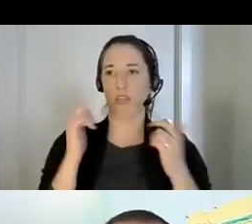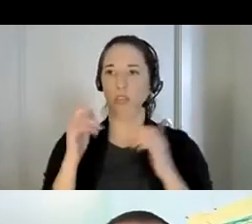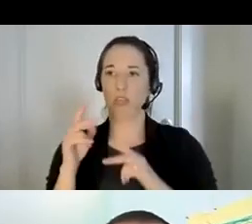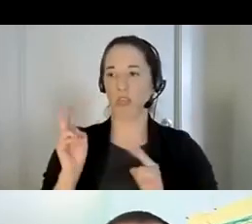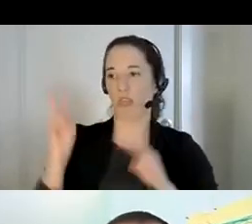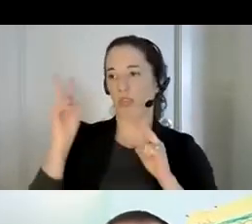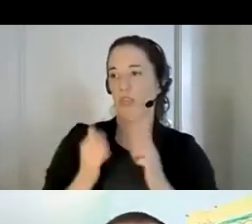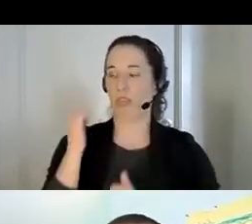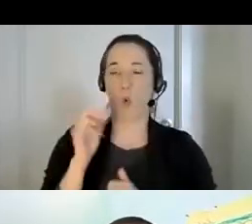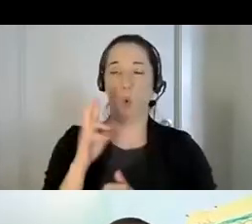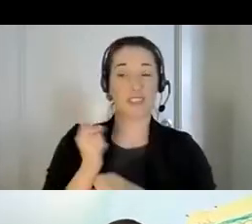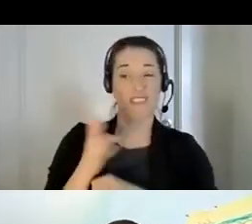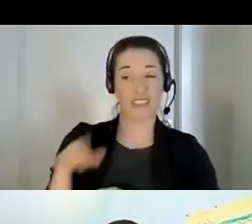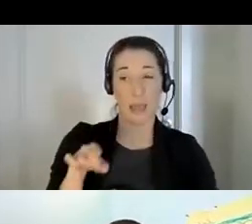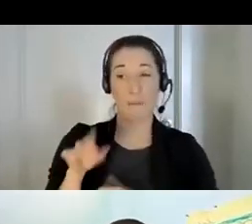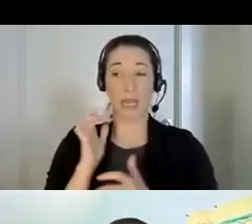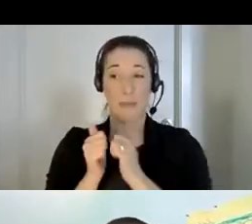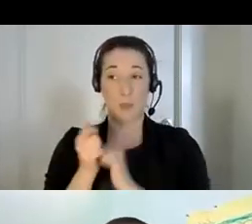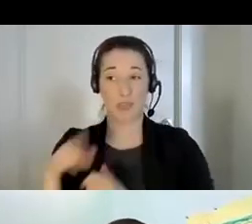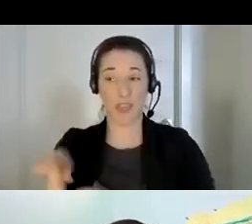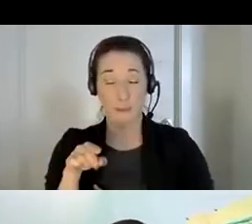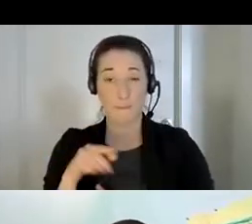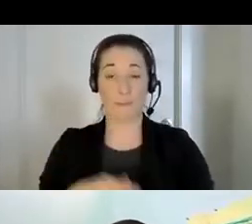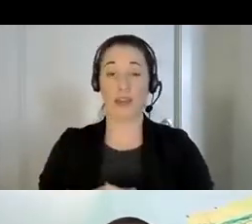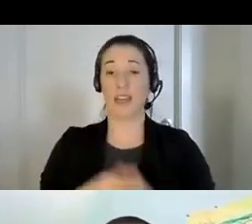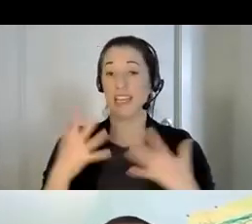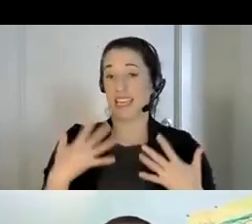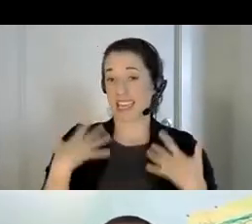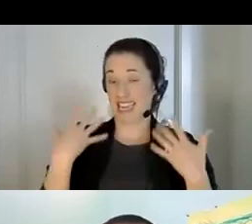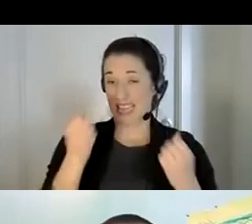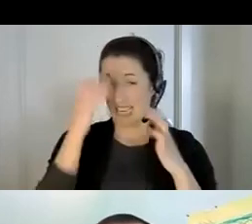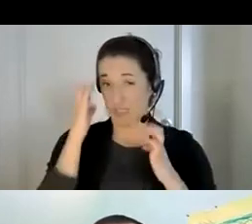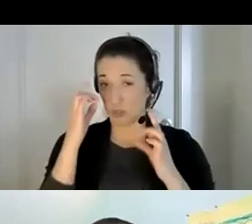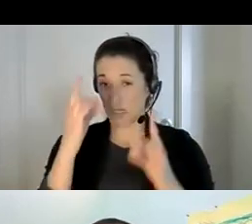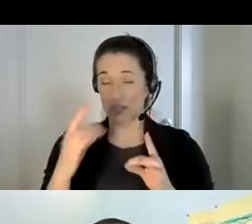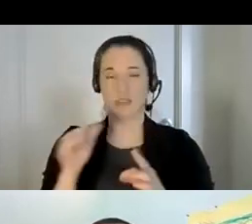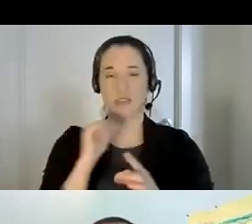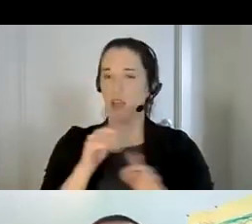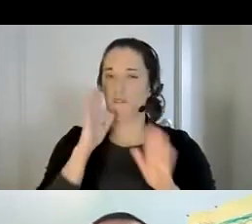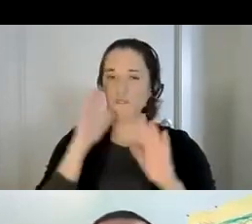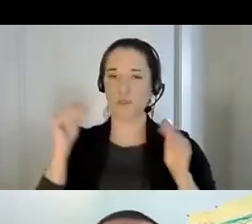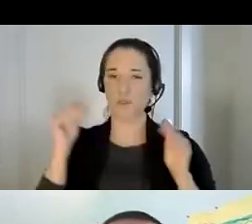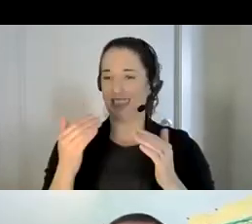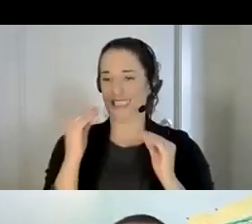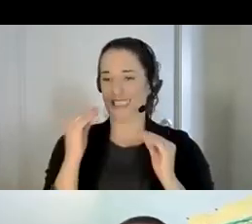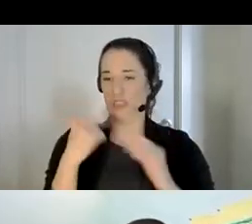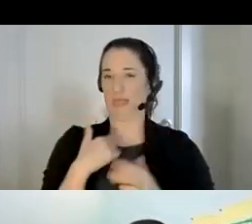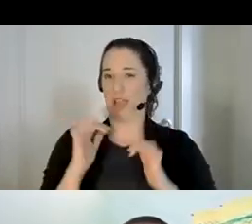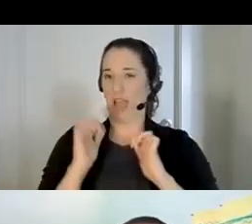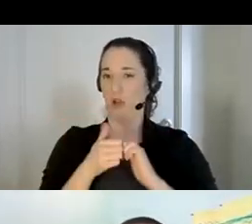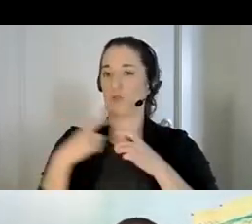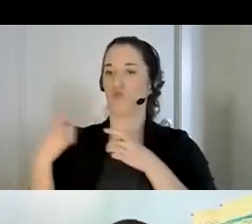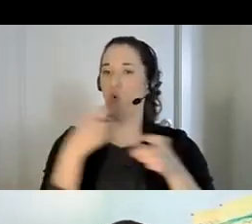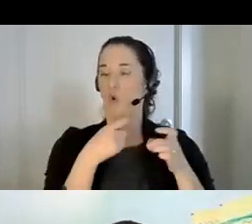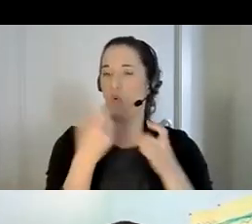compete with them. A healing education does not focus on teaching me how to have control over resources